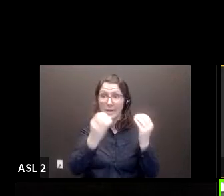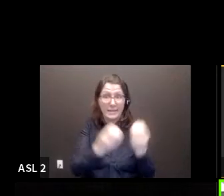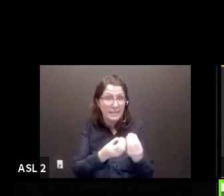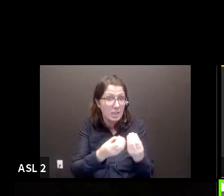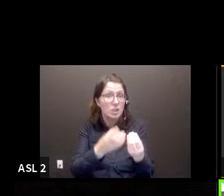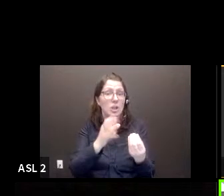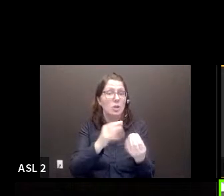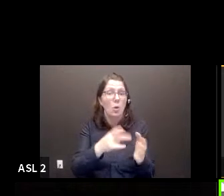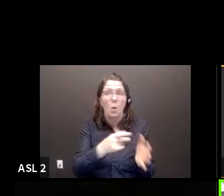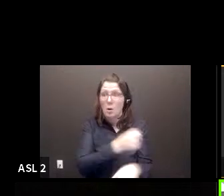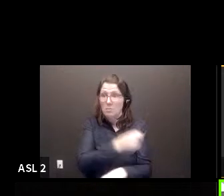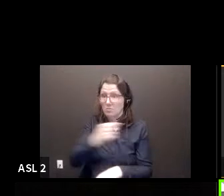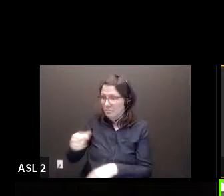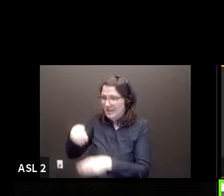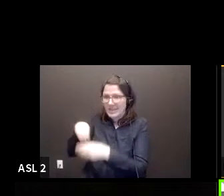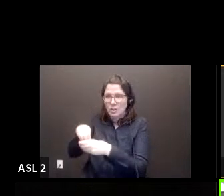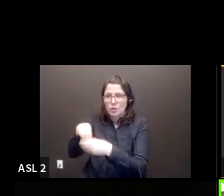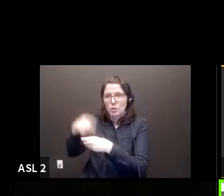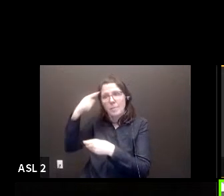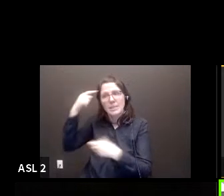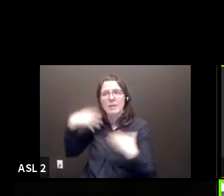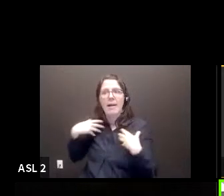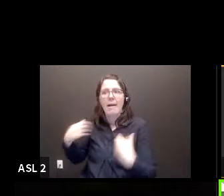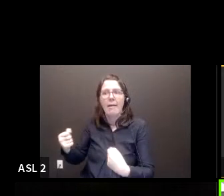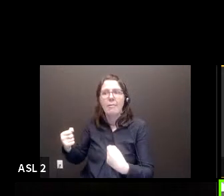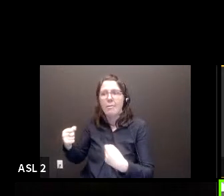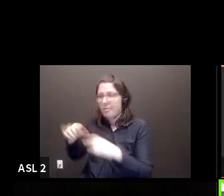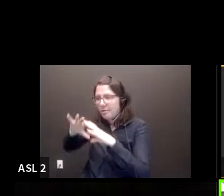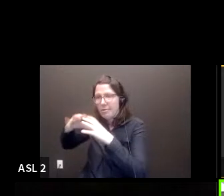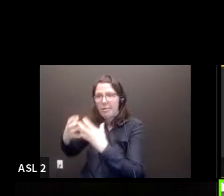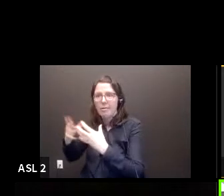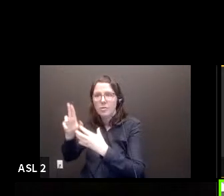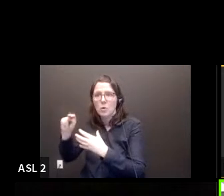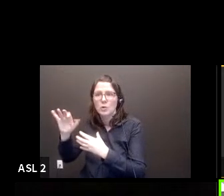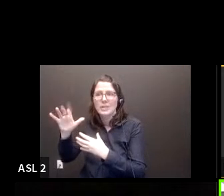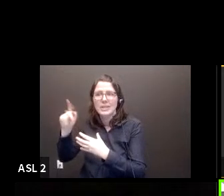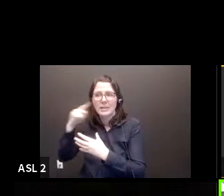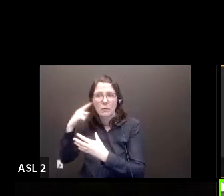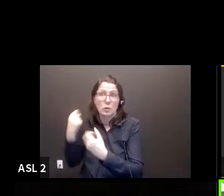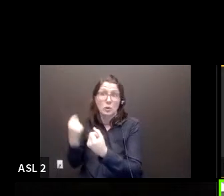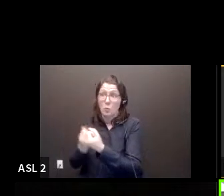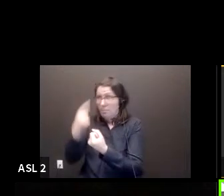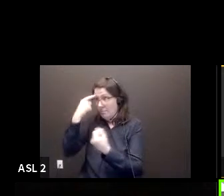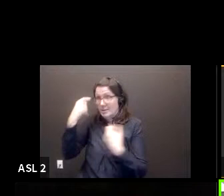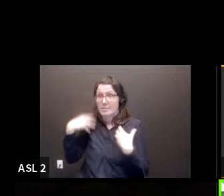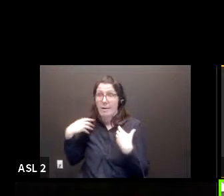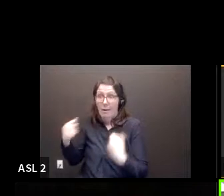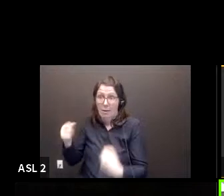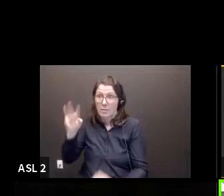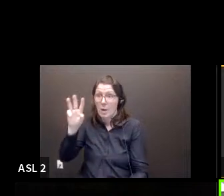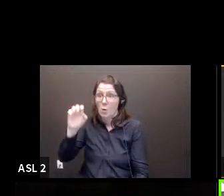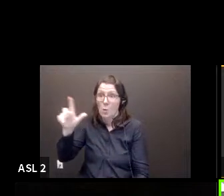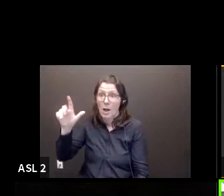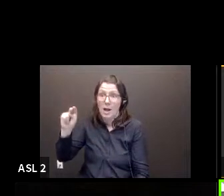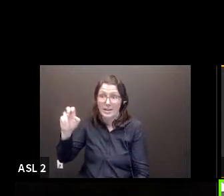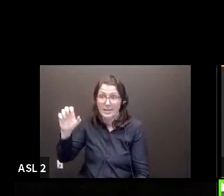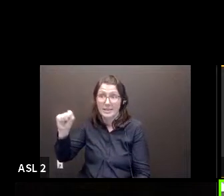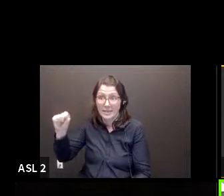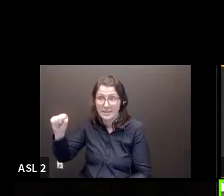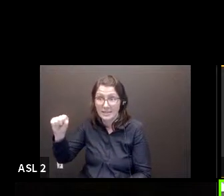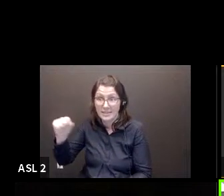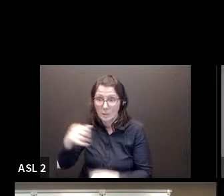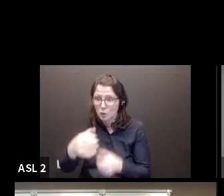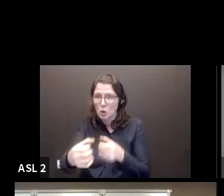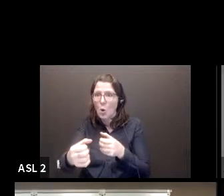internal mental health staffing unit to support our members mental health and wellness it depends on what your priorities are and how we can repurpose